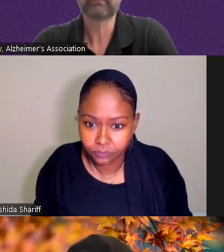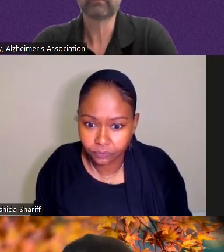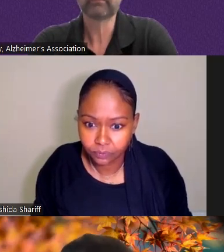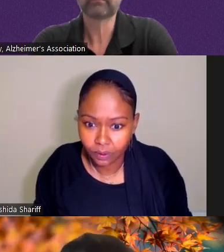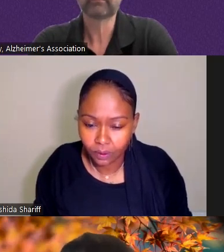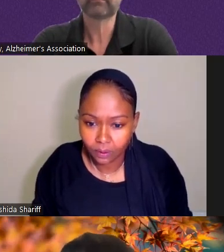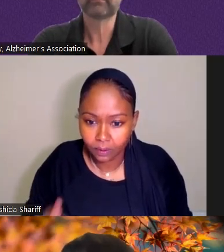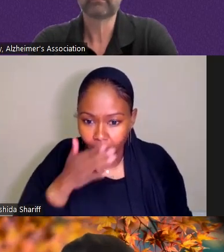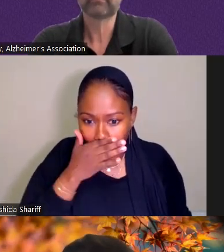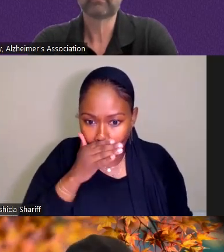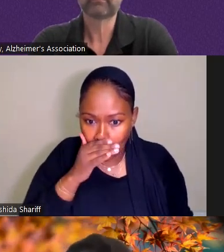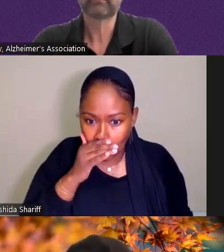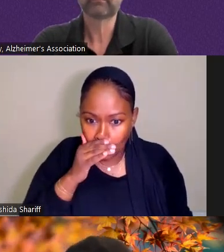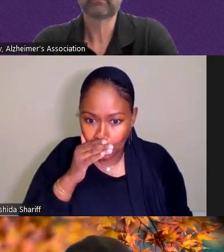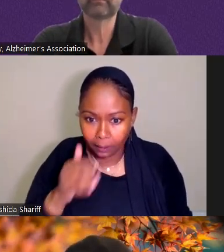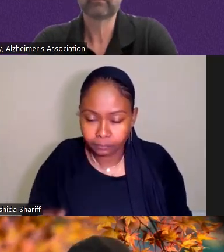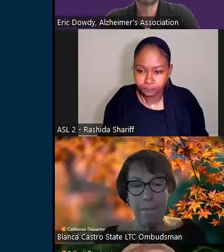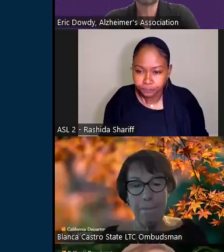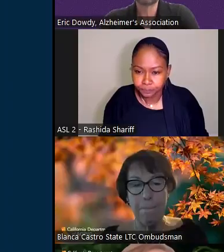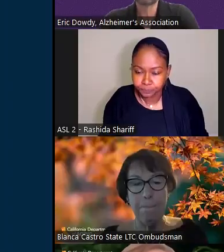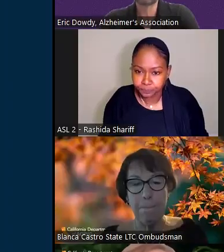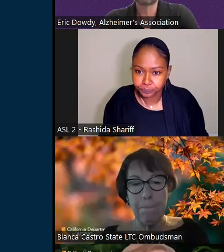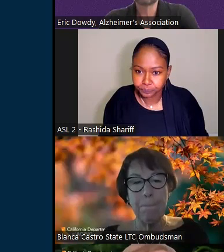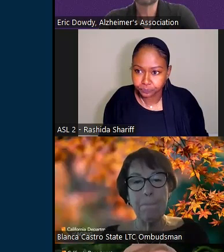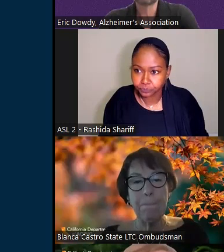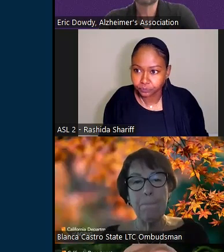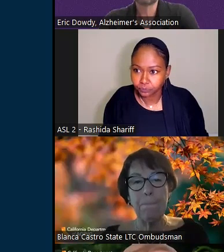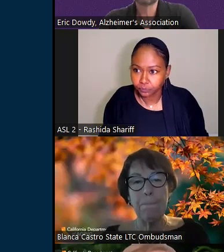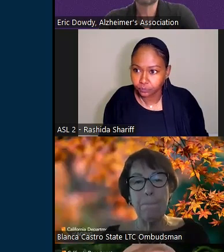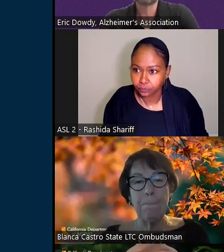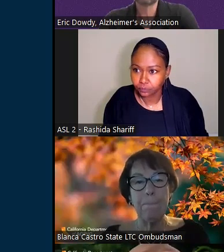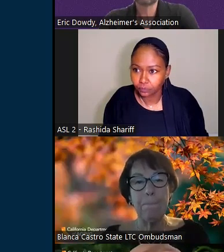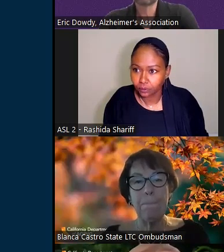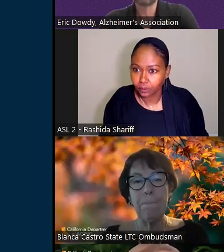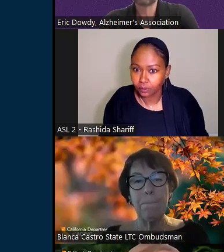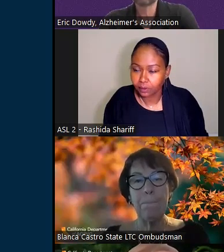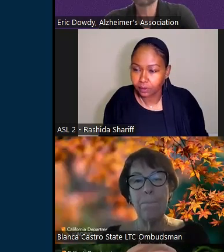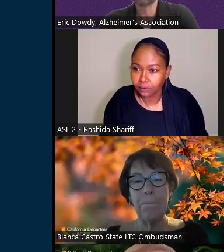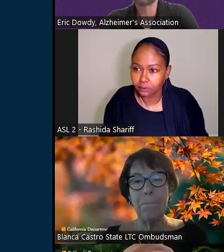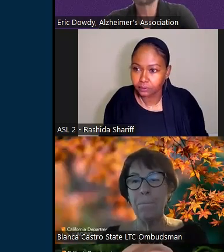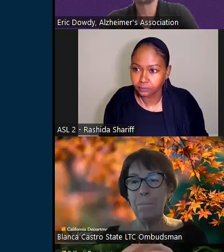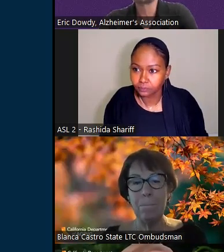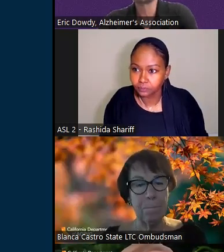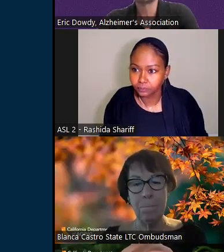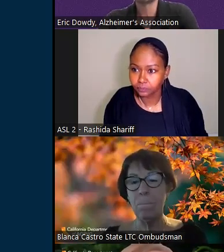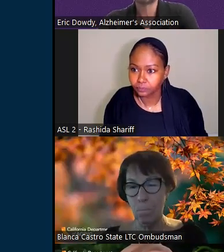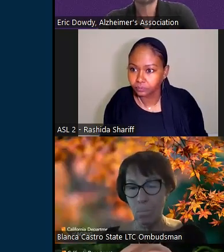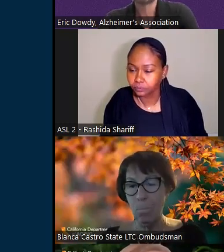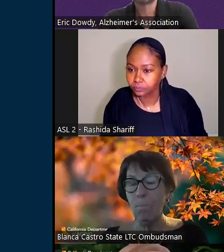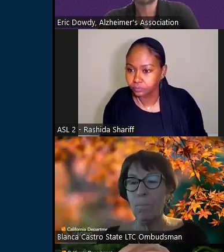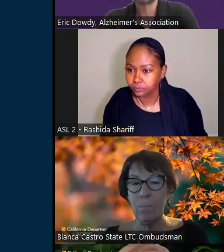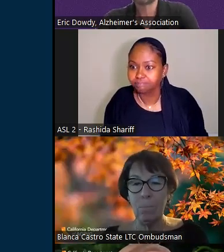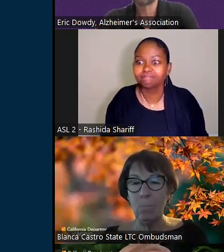want to go ahead and let me bring you on. Thank you. No worries. While we're waiting